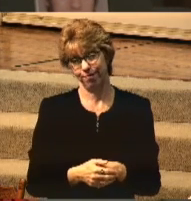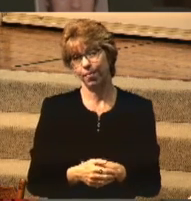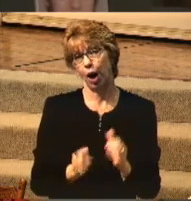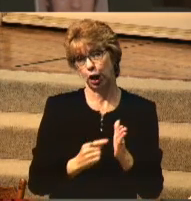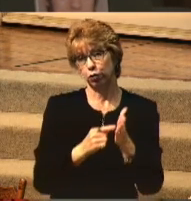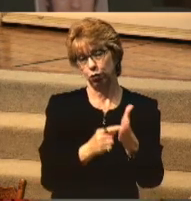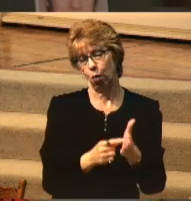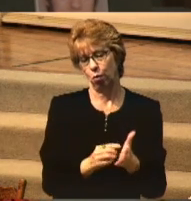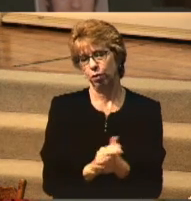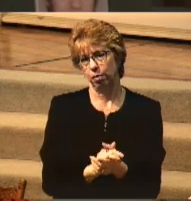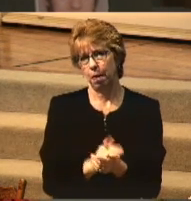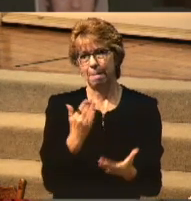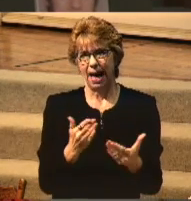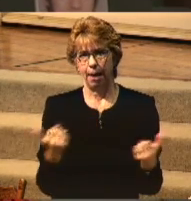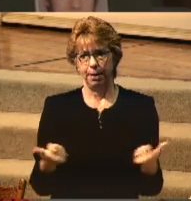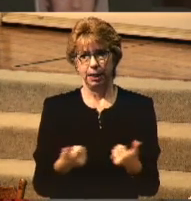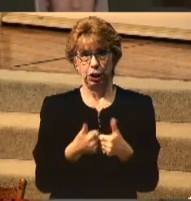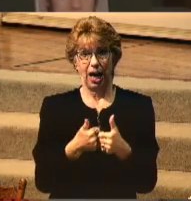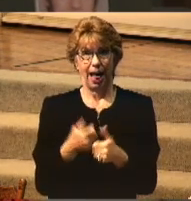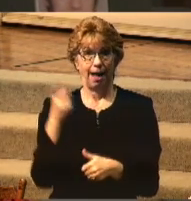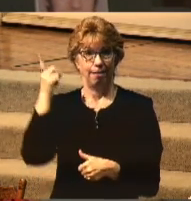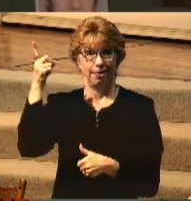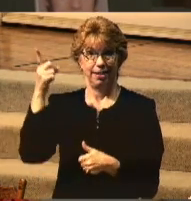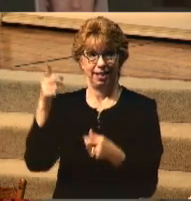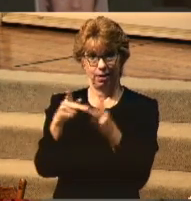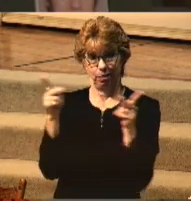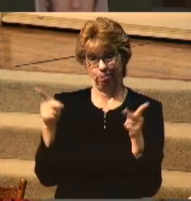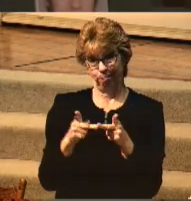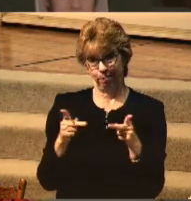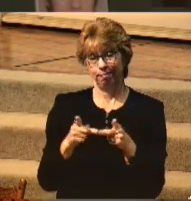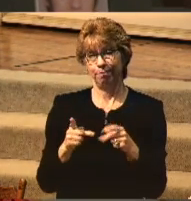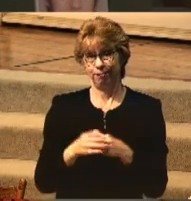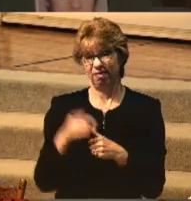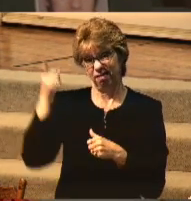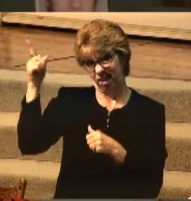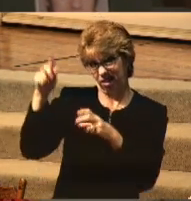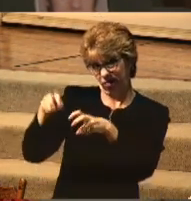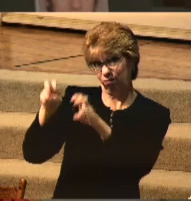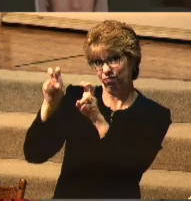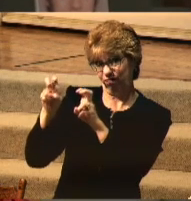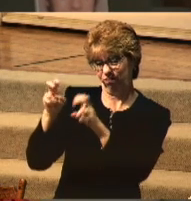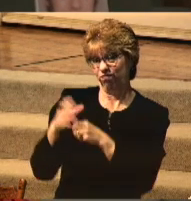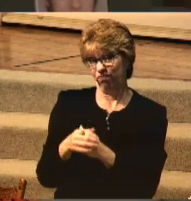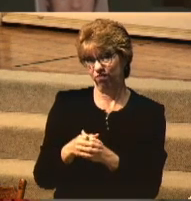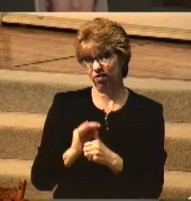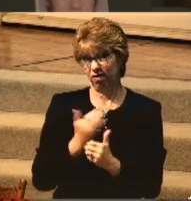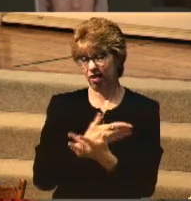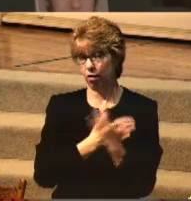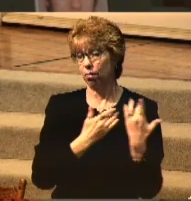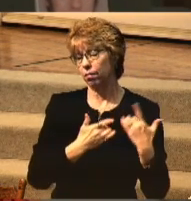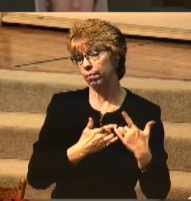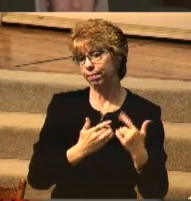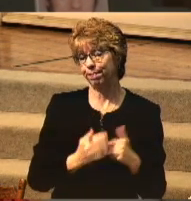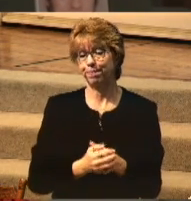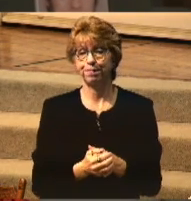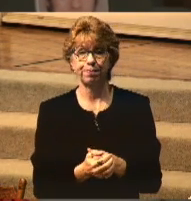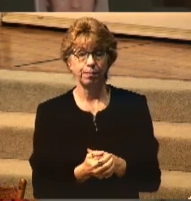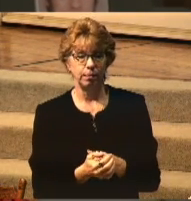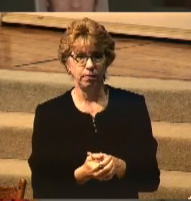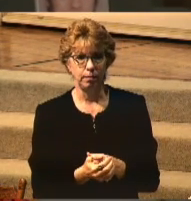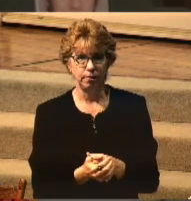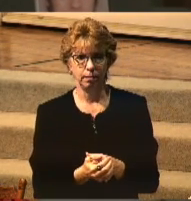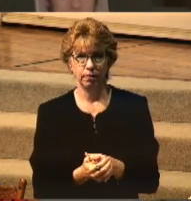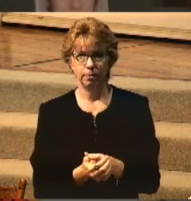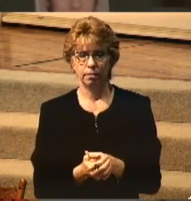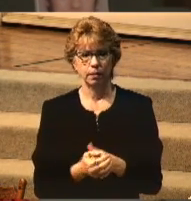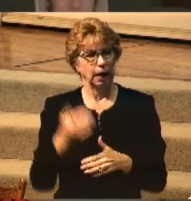be something that might challenge his place, his throne of our heart. And, you know,